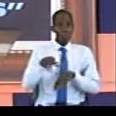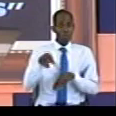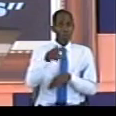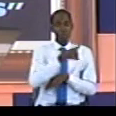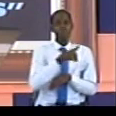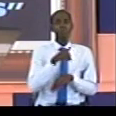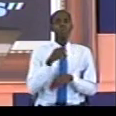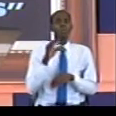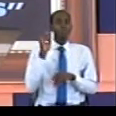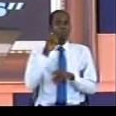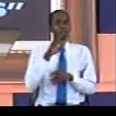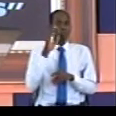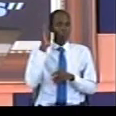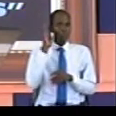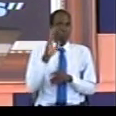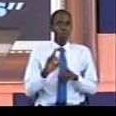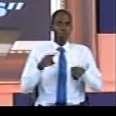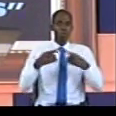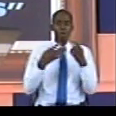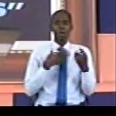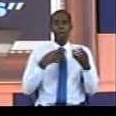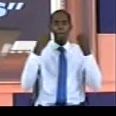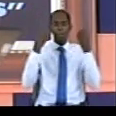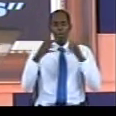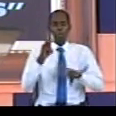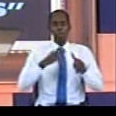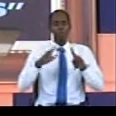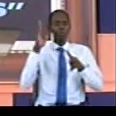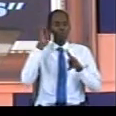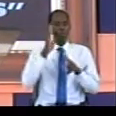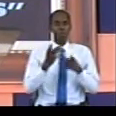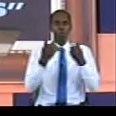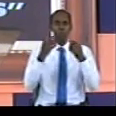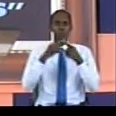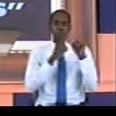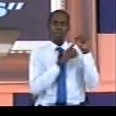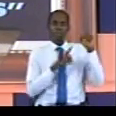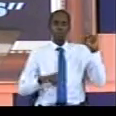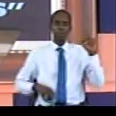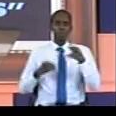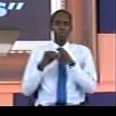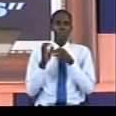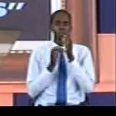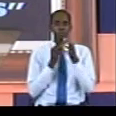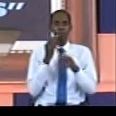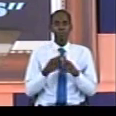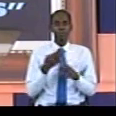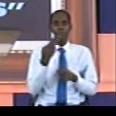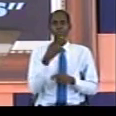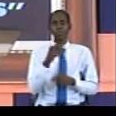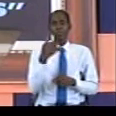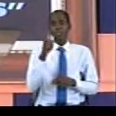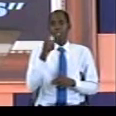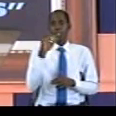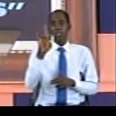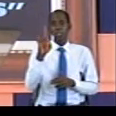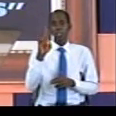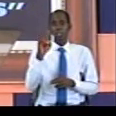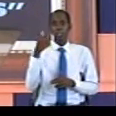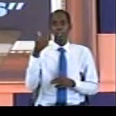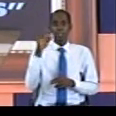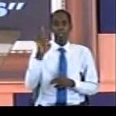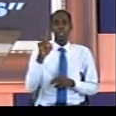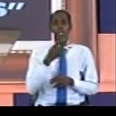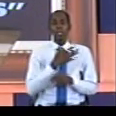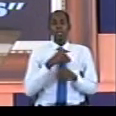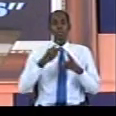and many people are going to come to the Lord in Jesus' name. Look at verse 18, to open their eyes and to turn